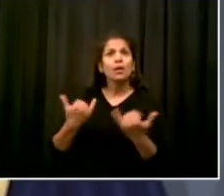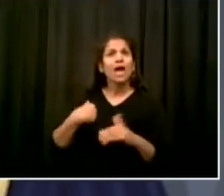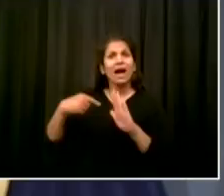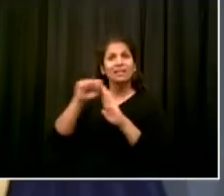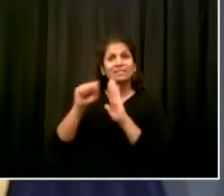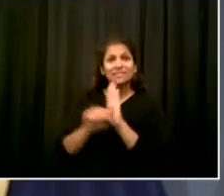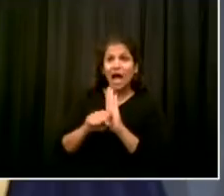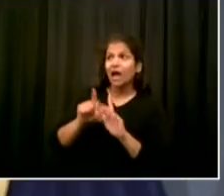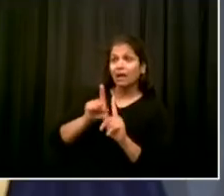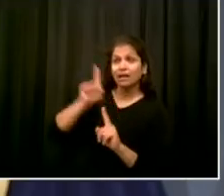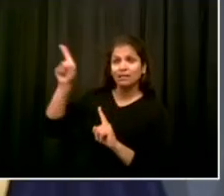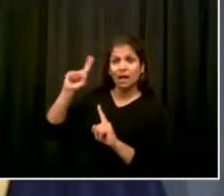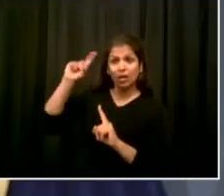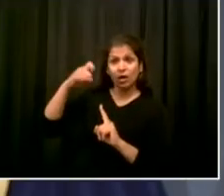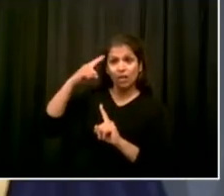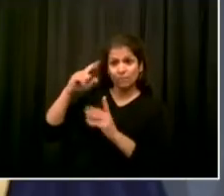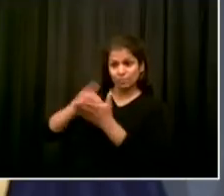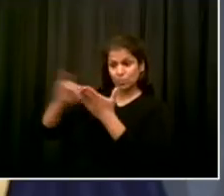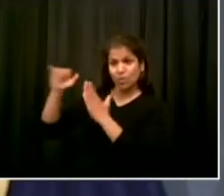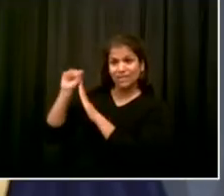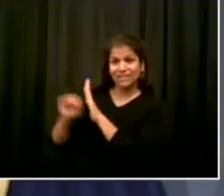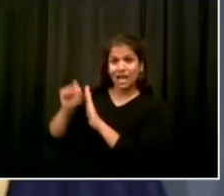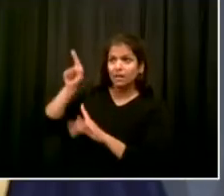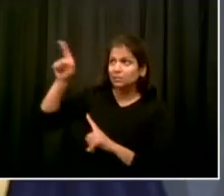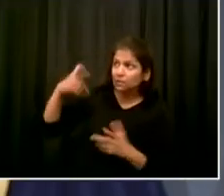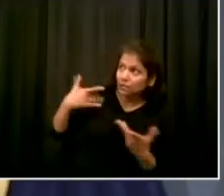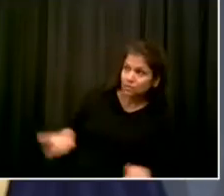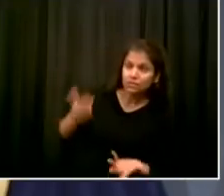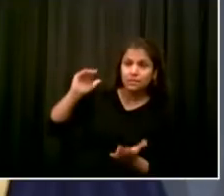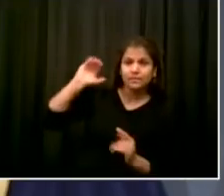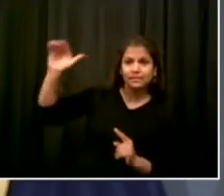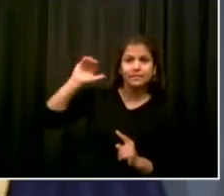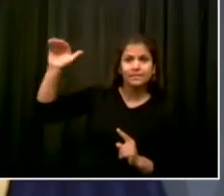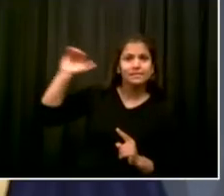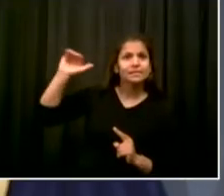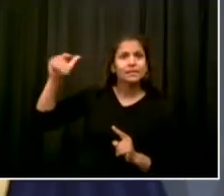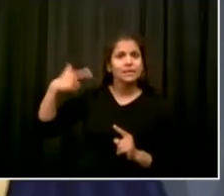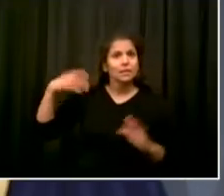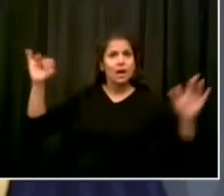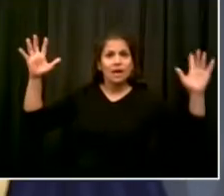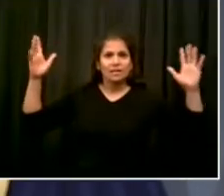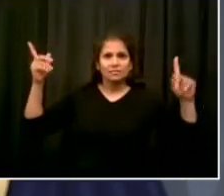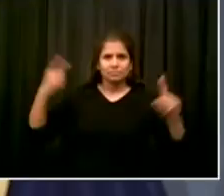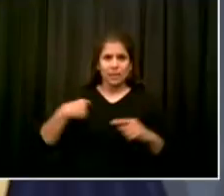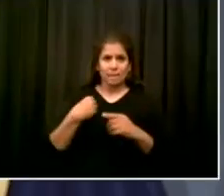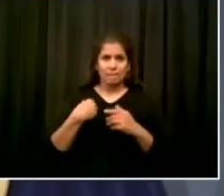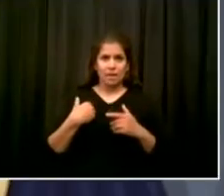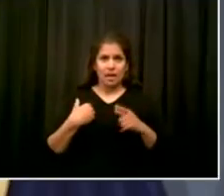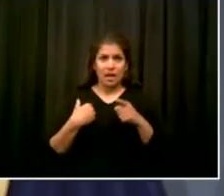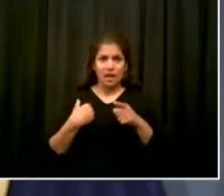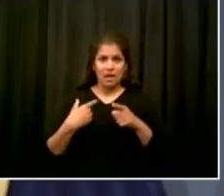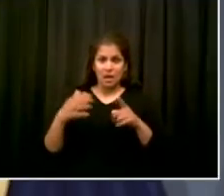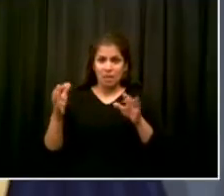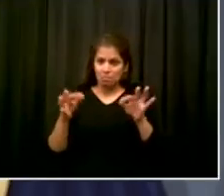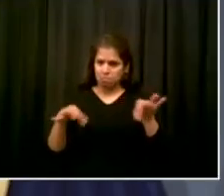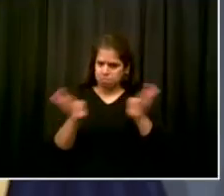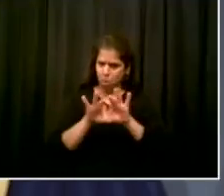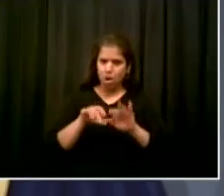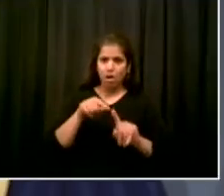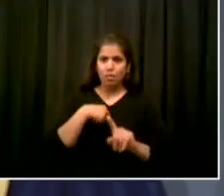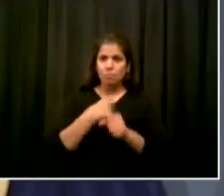on saying no evictions. No evictions now, no evictions until this crisis is fully over, no evictions for months